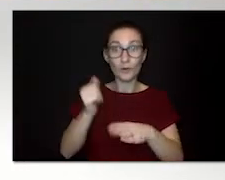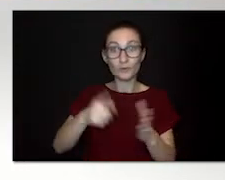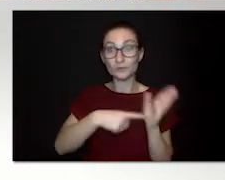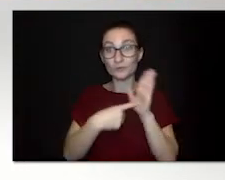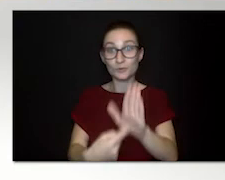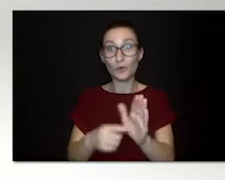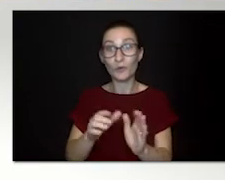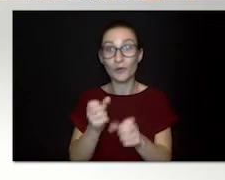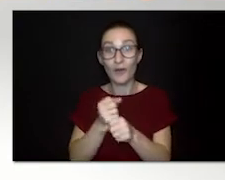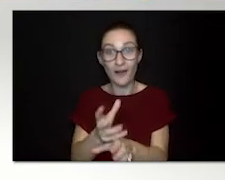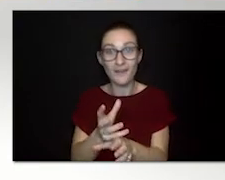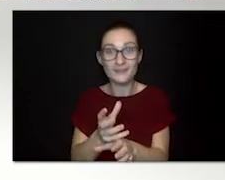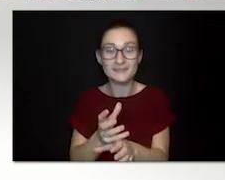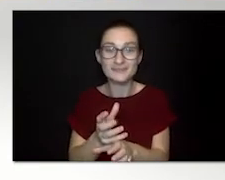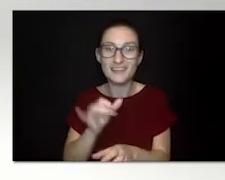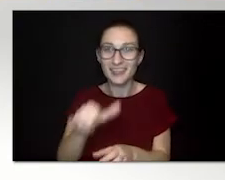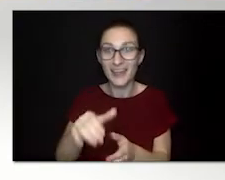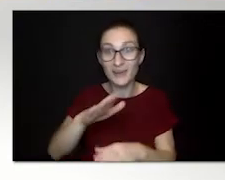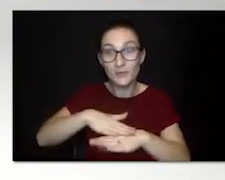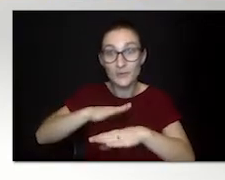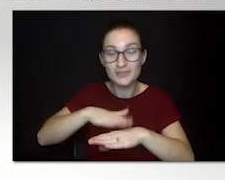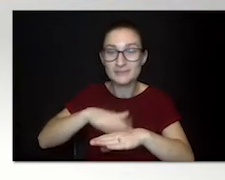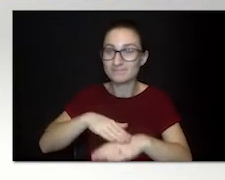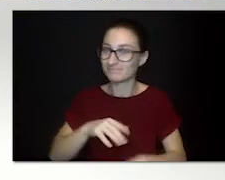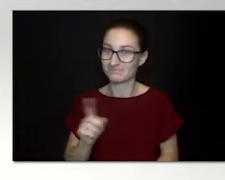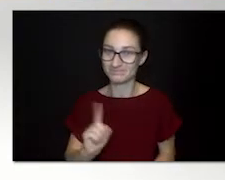orders to show cause notice for you.